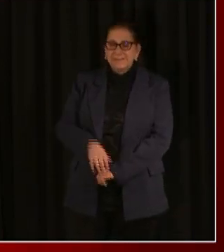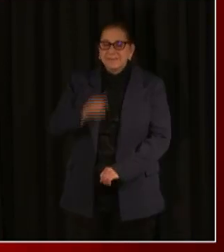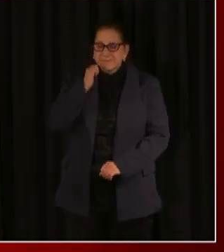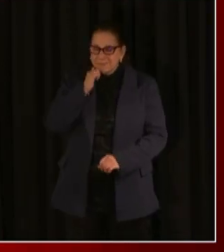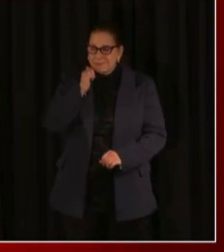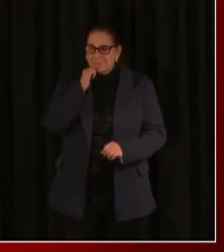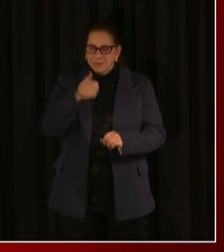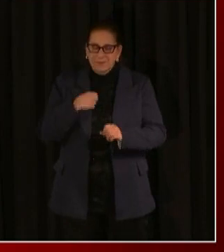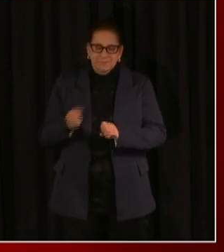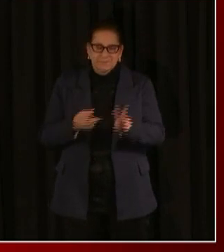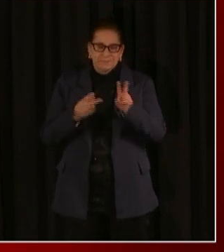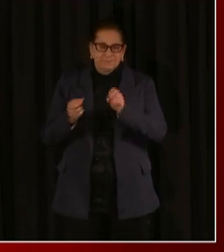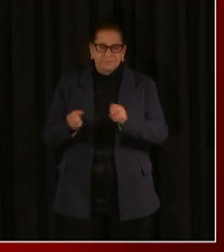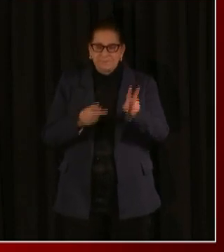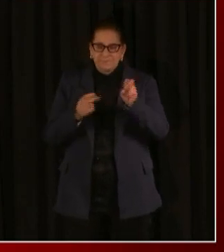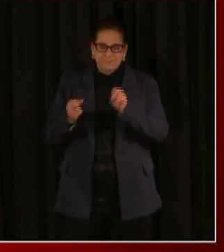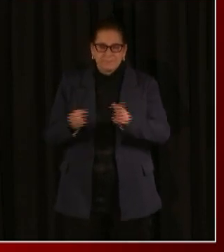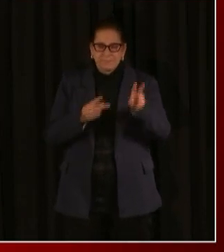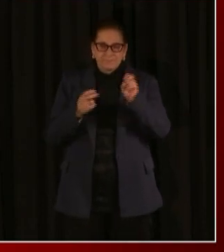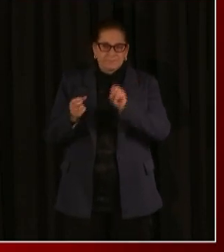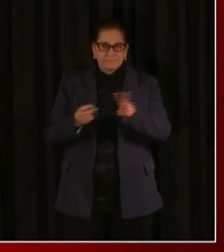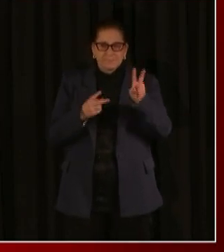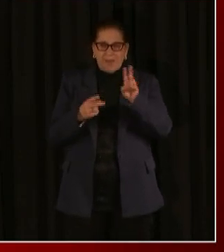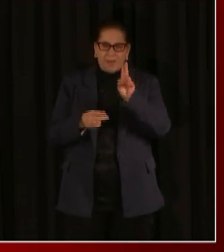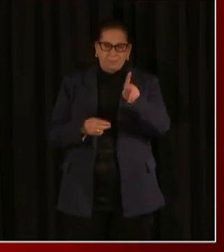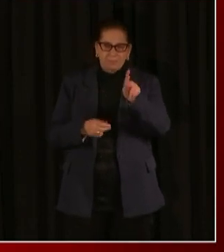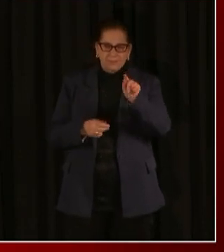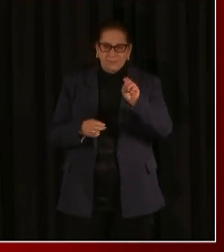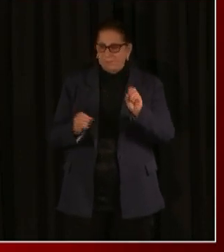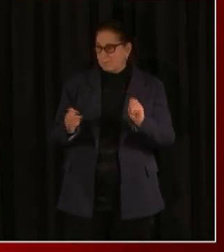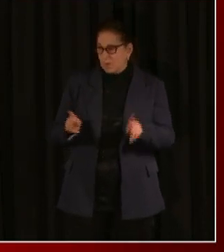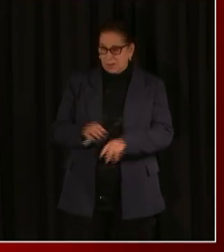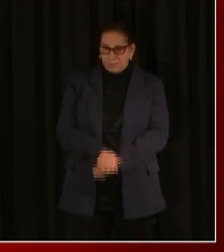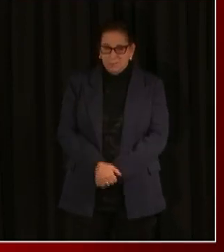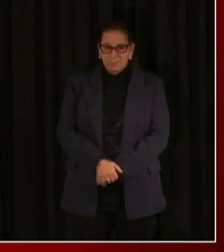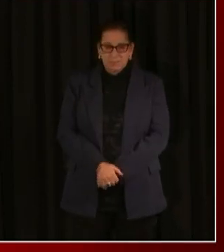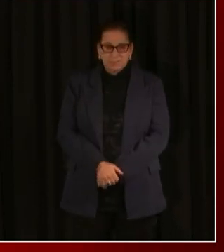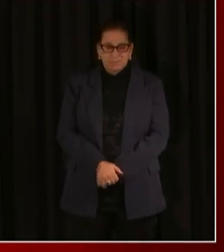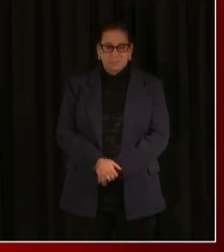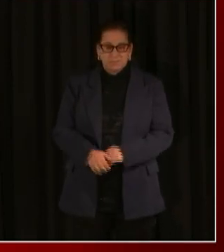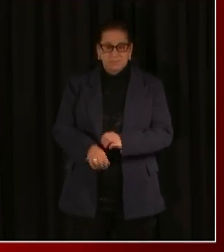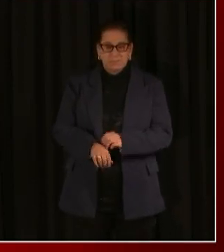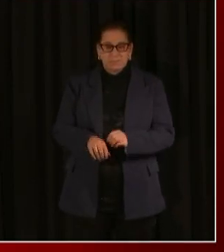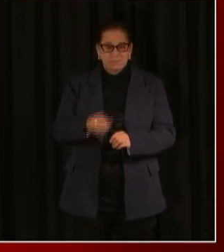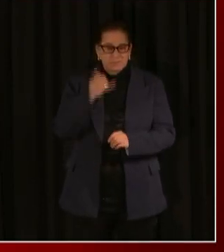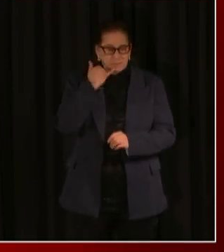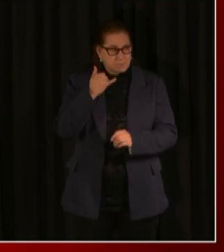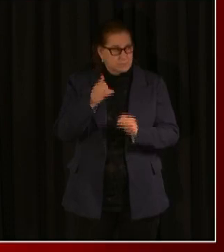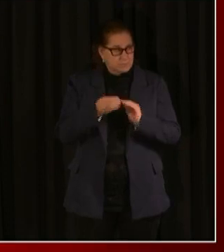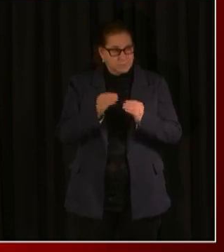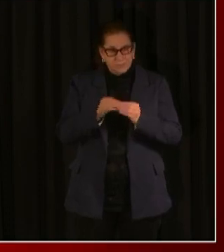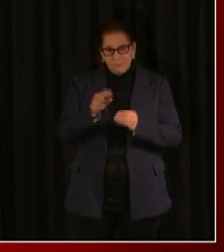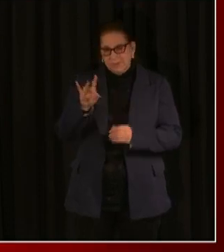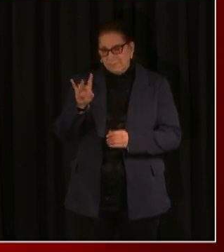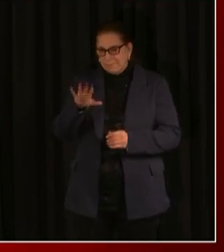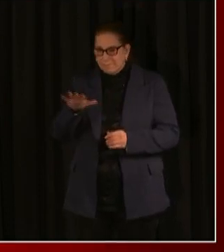district registry opens for us. So a phone number,